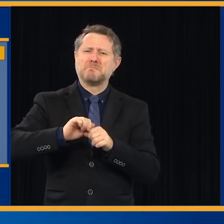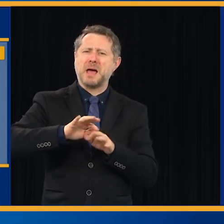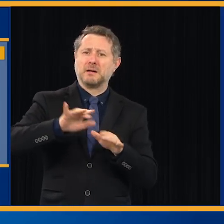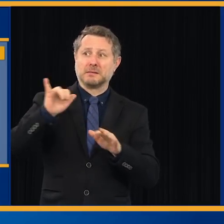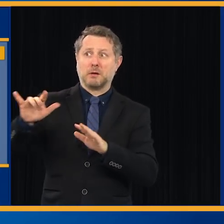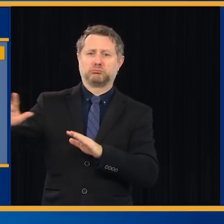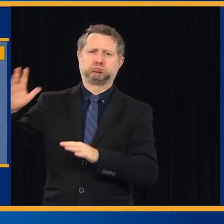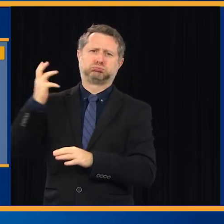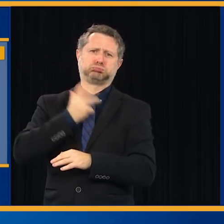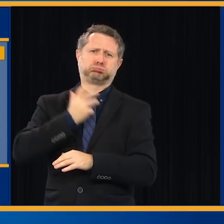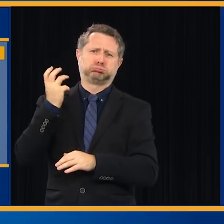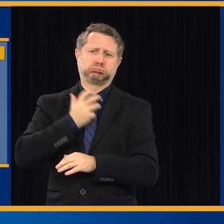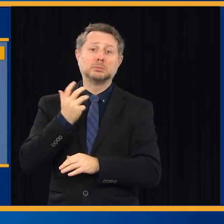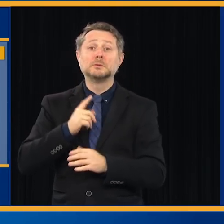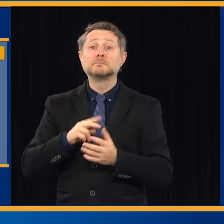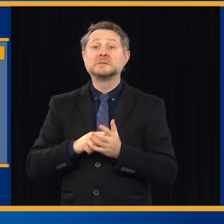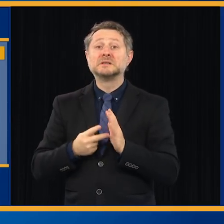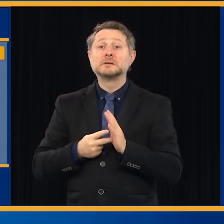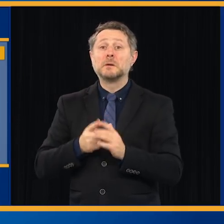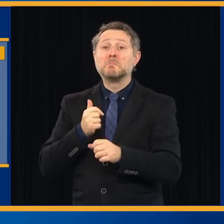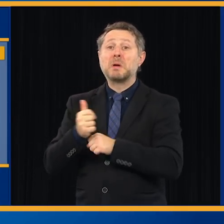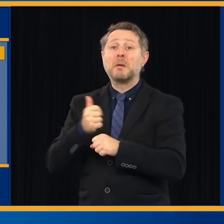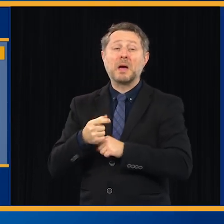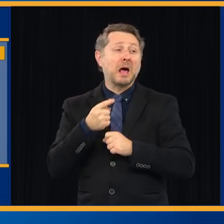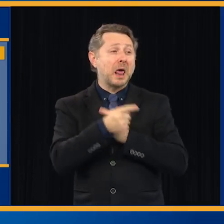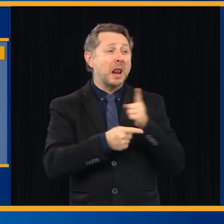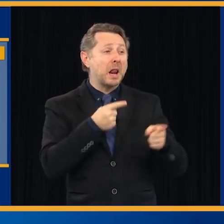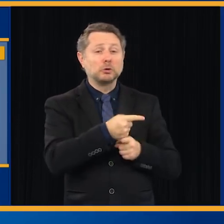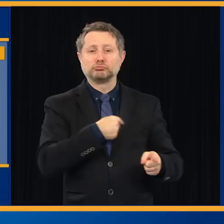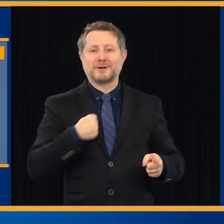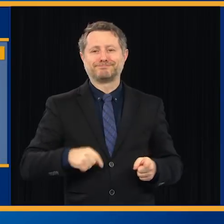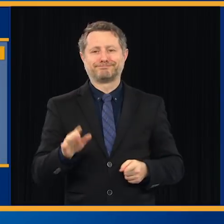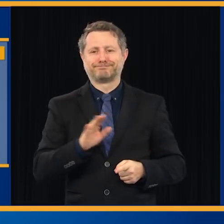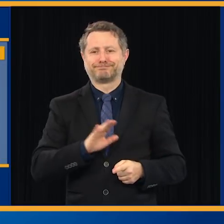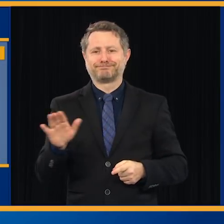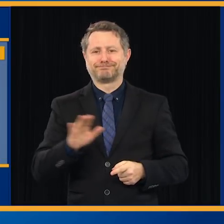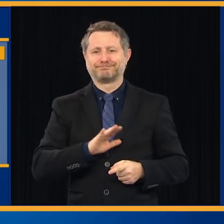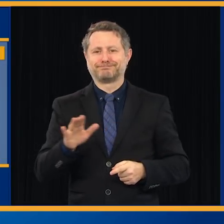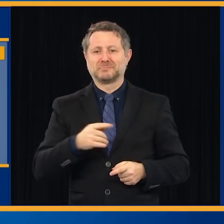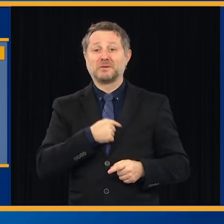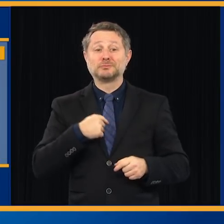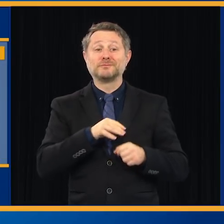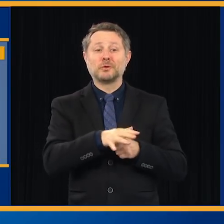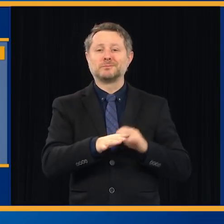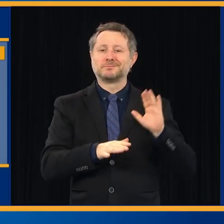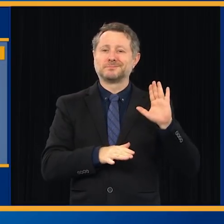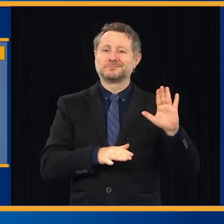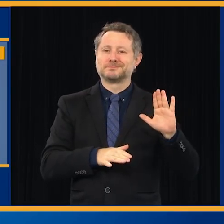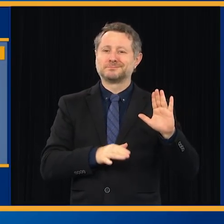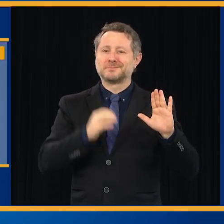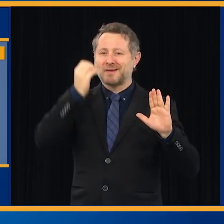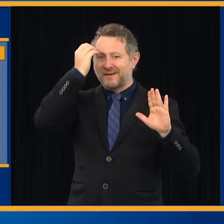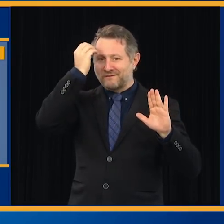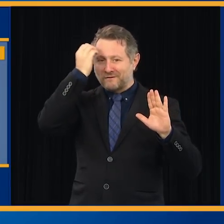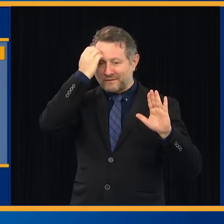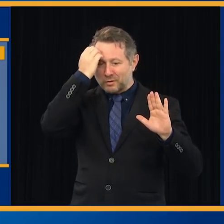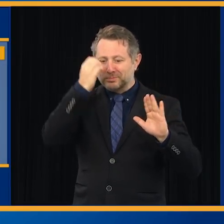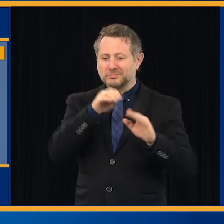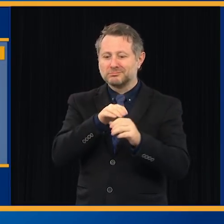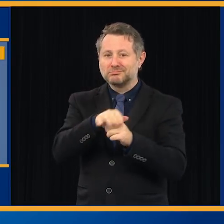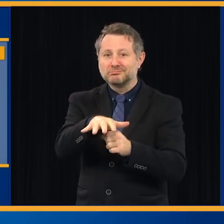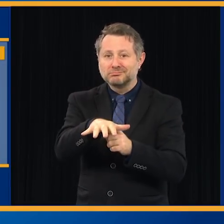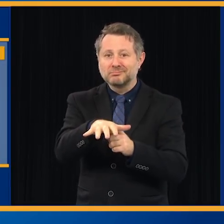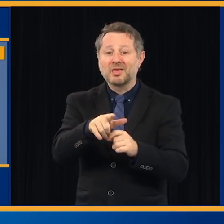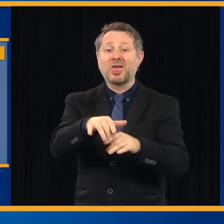China. Meanwhile, the virus had traveled from China to Europe, was in